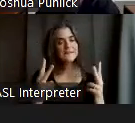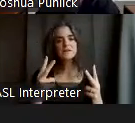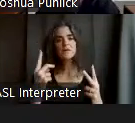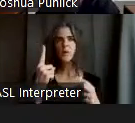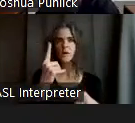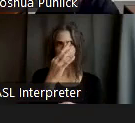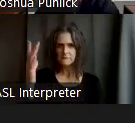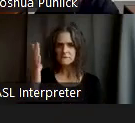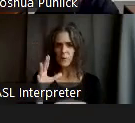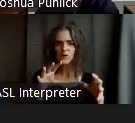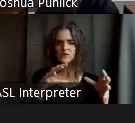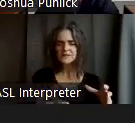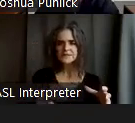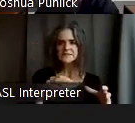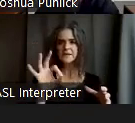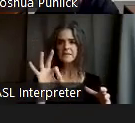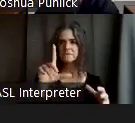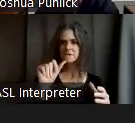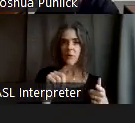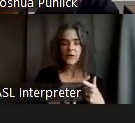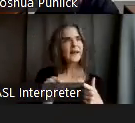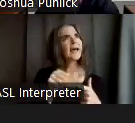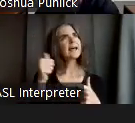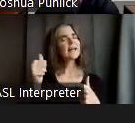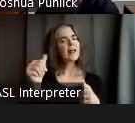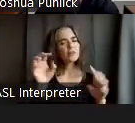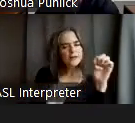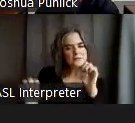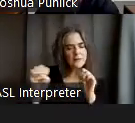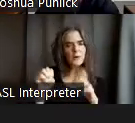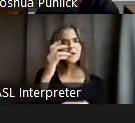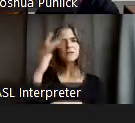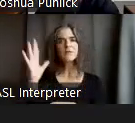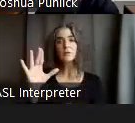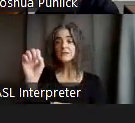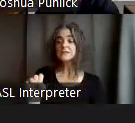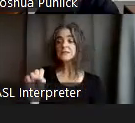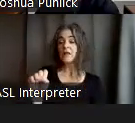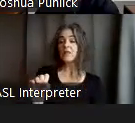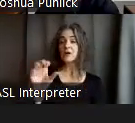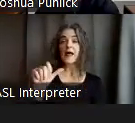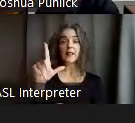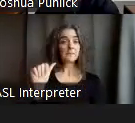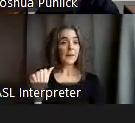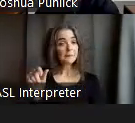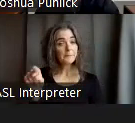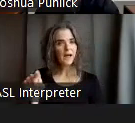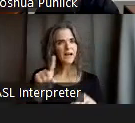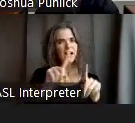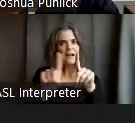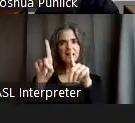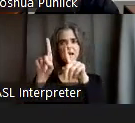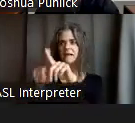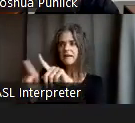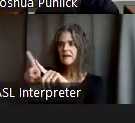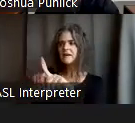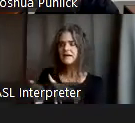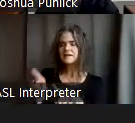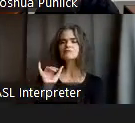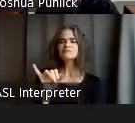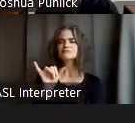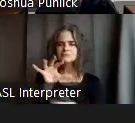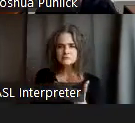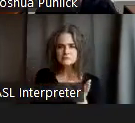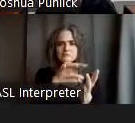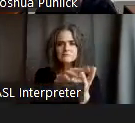Florida and the Scambia Experimental Forest in southern Alabama. They're all a little bit different, and that